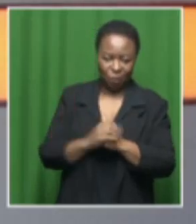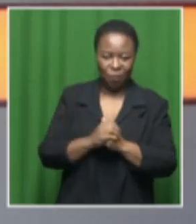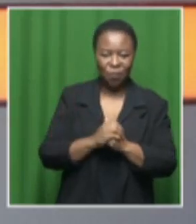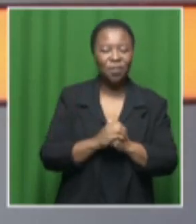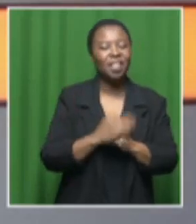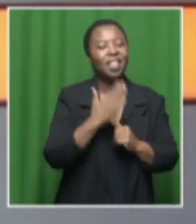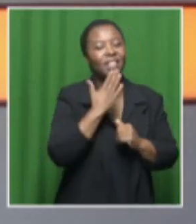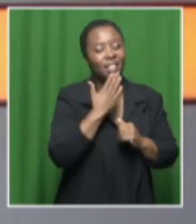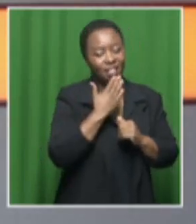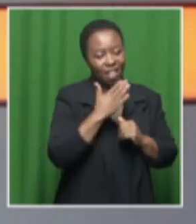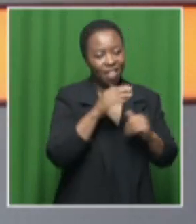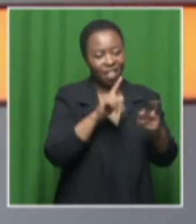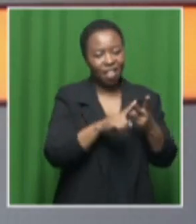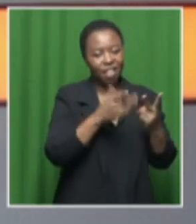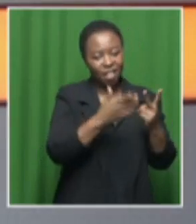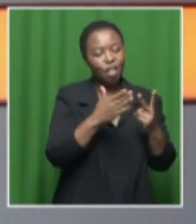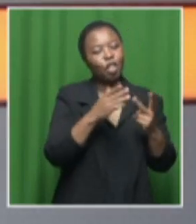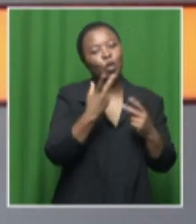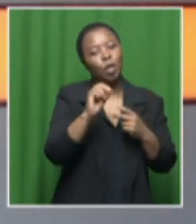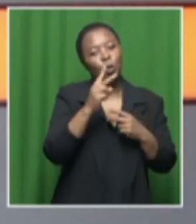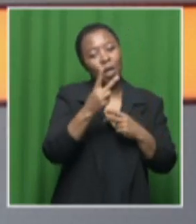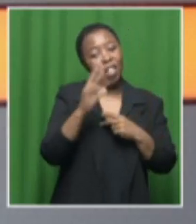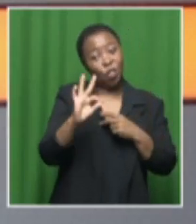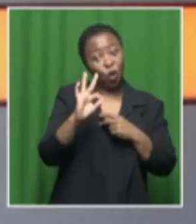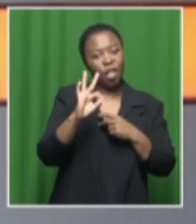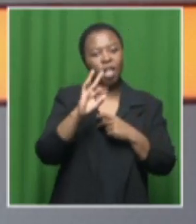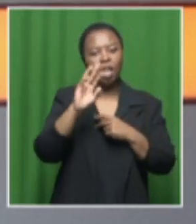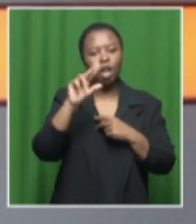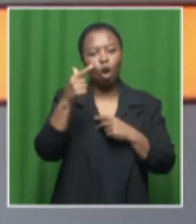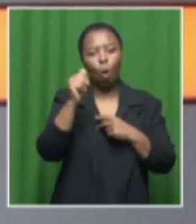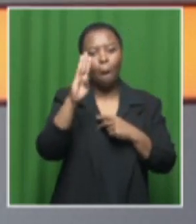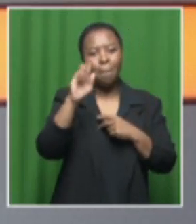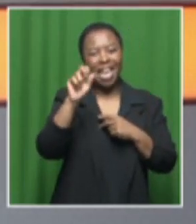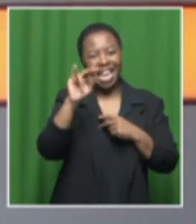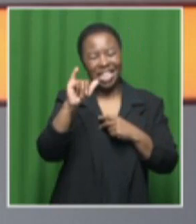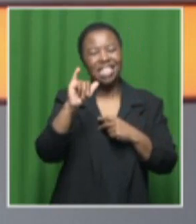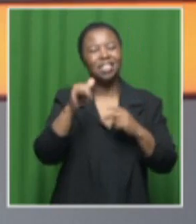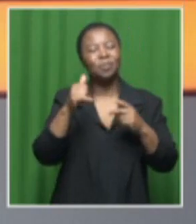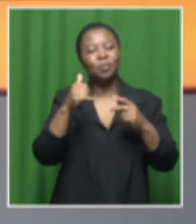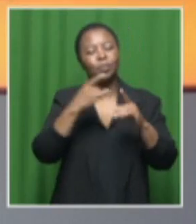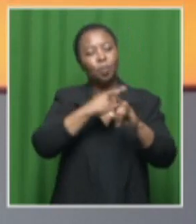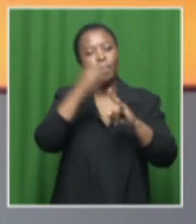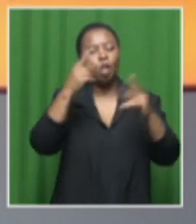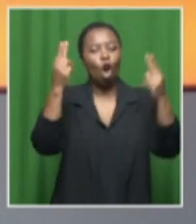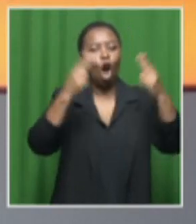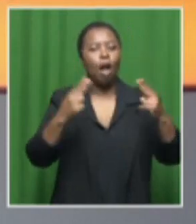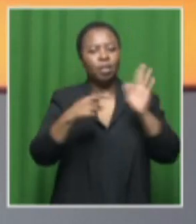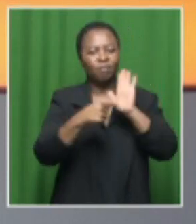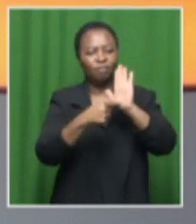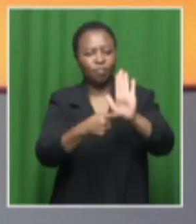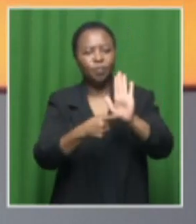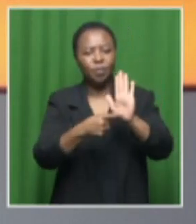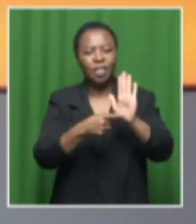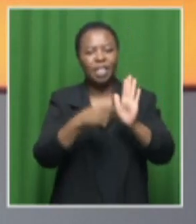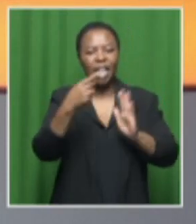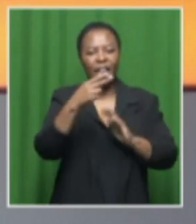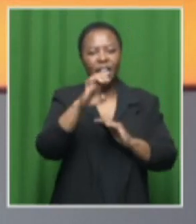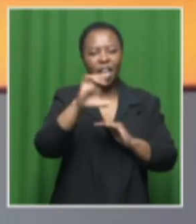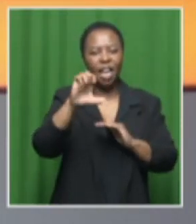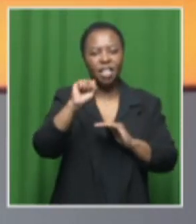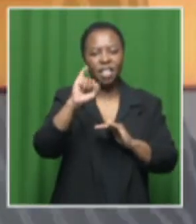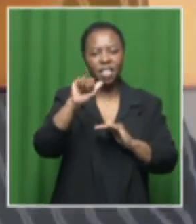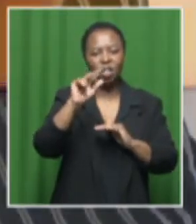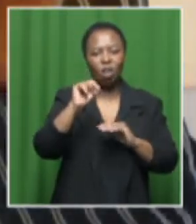Thank you, Lebs. Now, the 2023 Blessing Ngobeni Art Prize winner, Tshepo Phokojoe's artistic exploration of Hessian cloth in woven